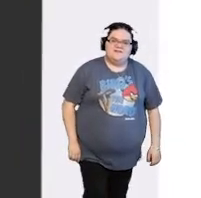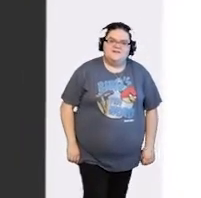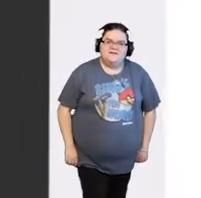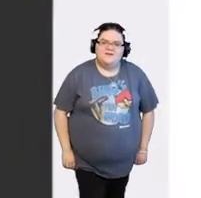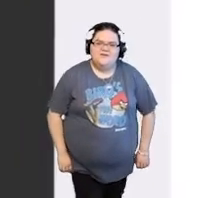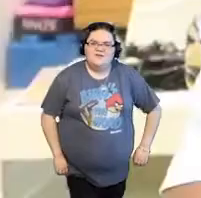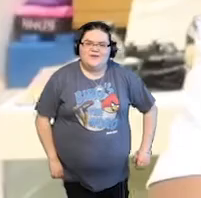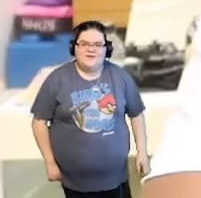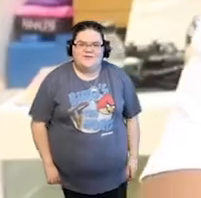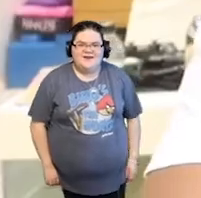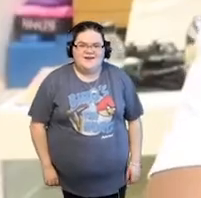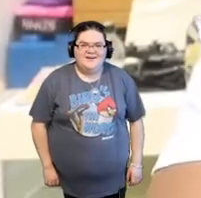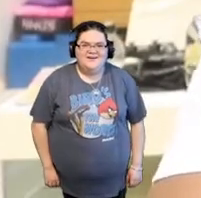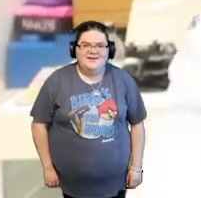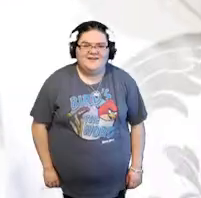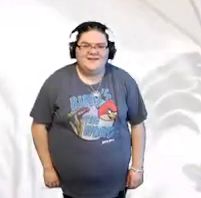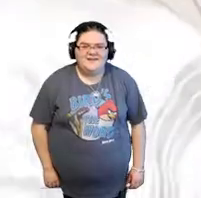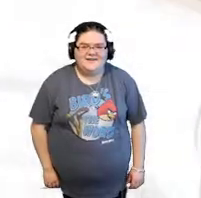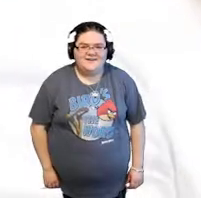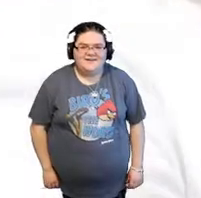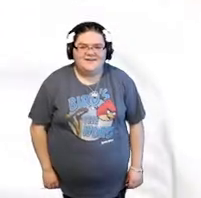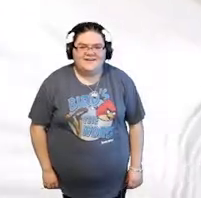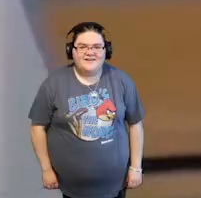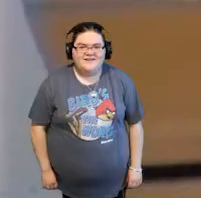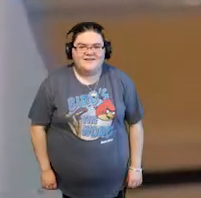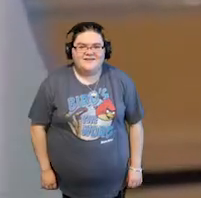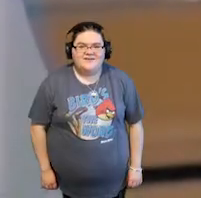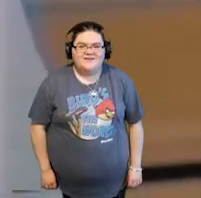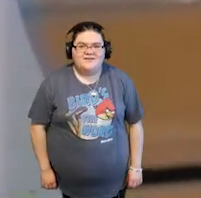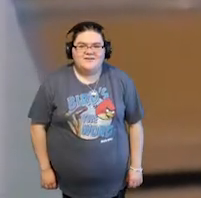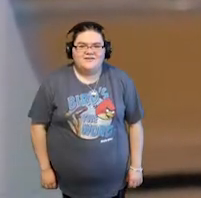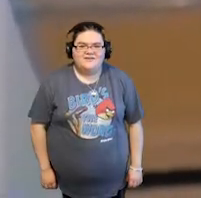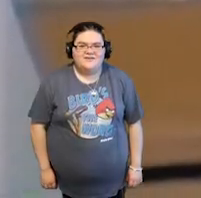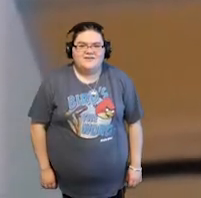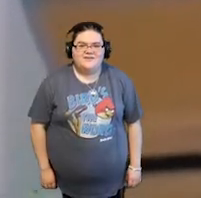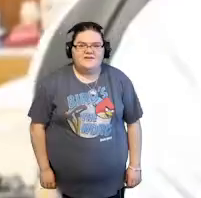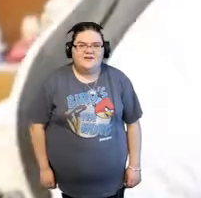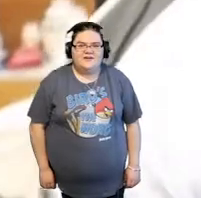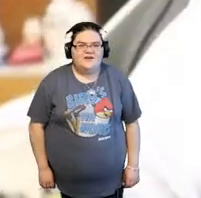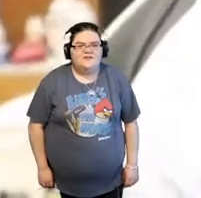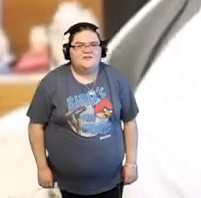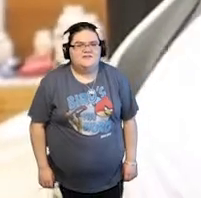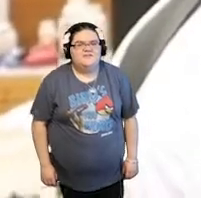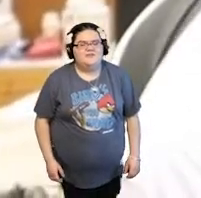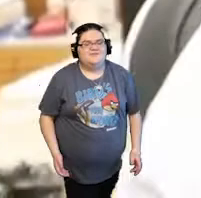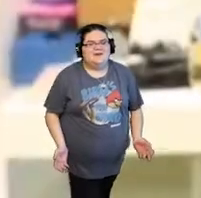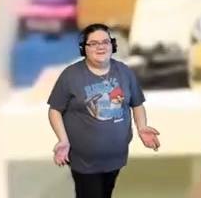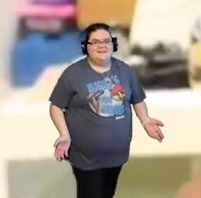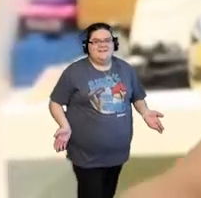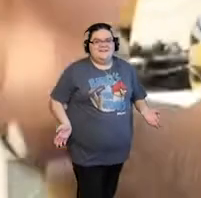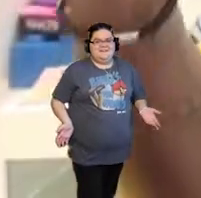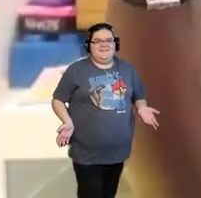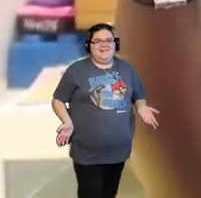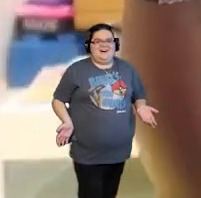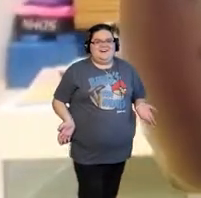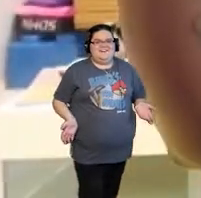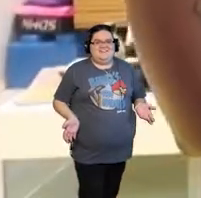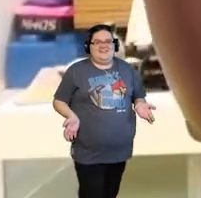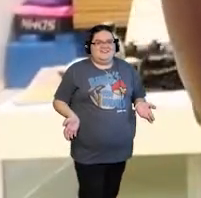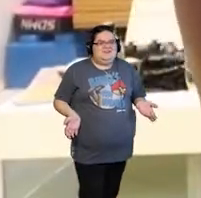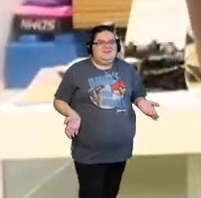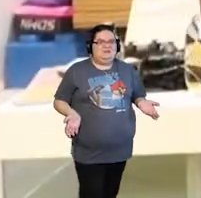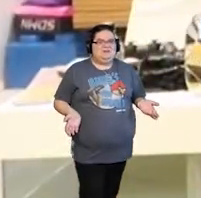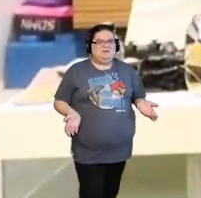white woman in your room. You don't know who that is? It's Lorraine. How do you not know who Lorraine is? Yo, she's bae. Oh my god, you guys